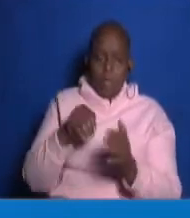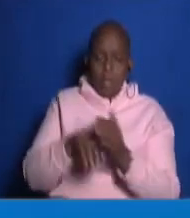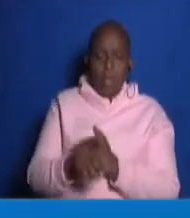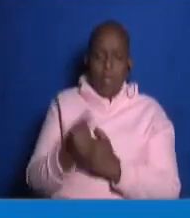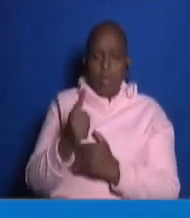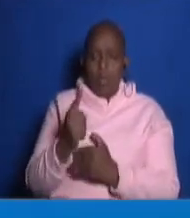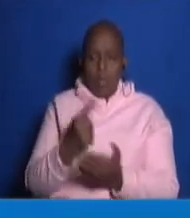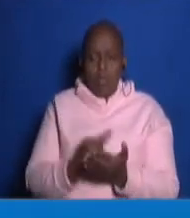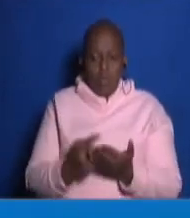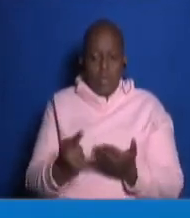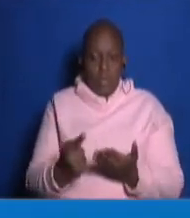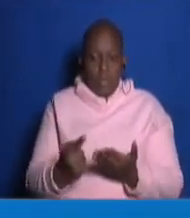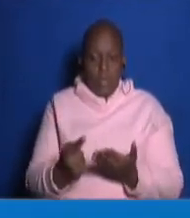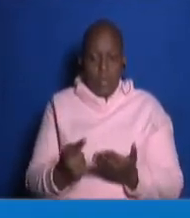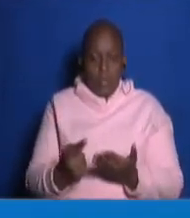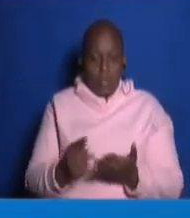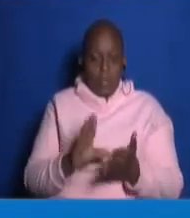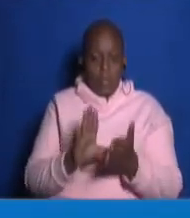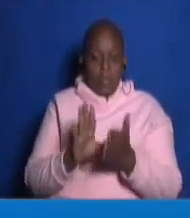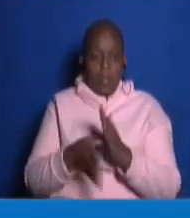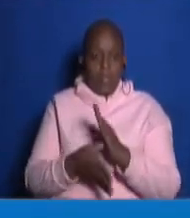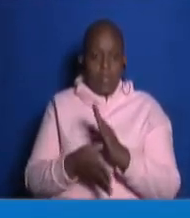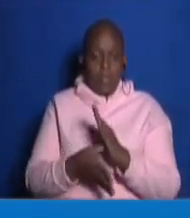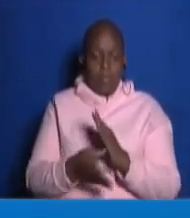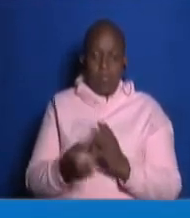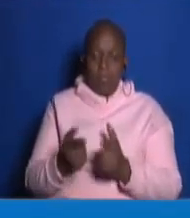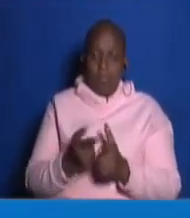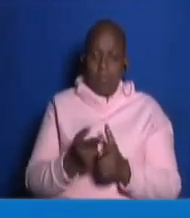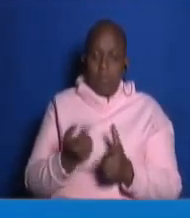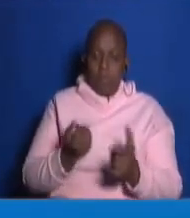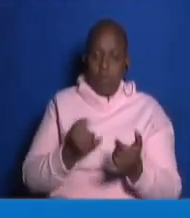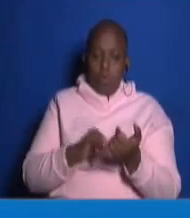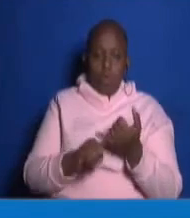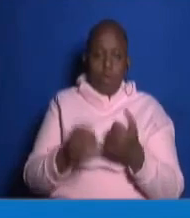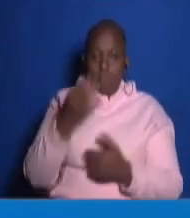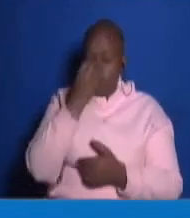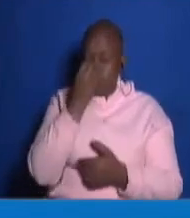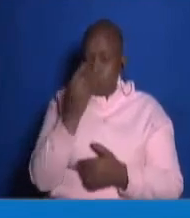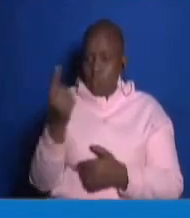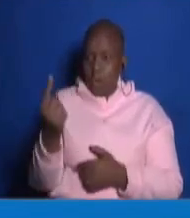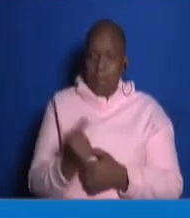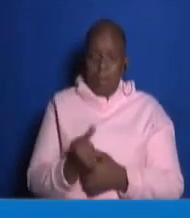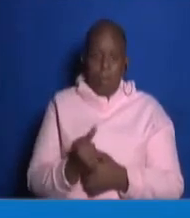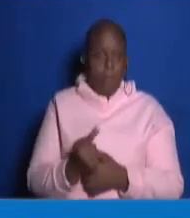two, the First Lady shows up